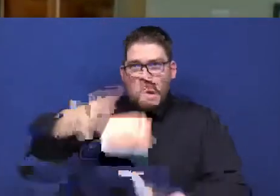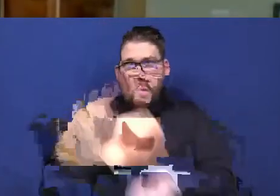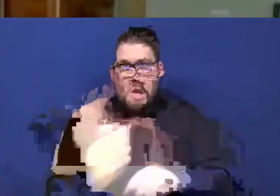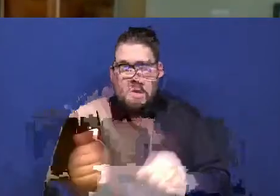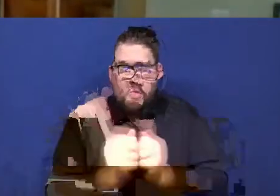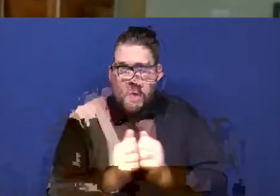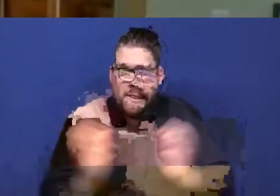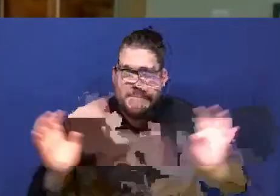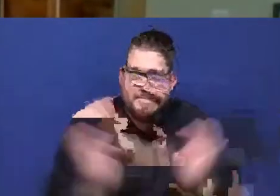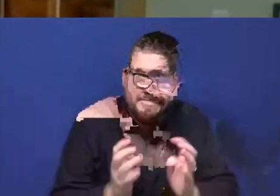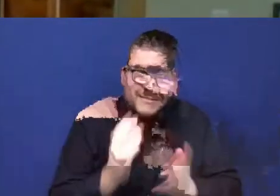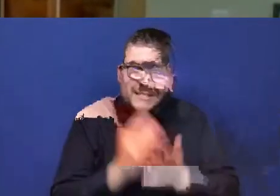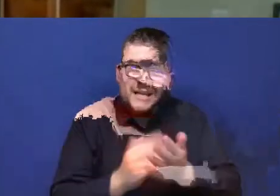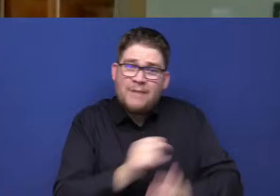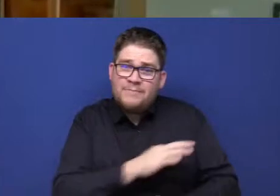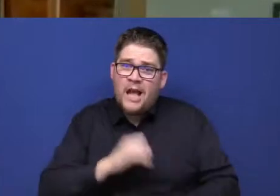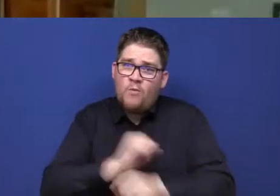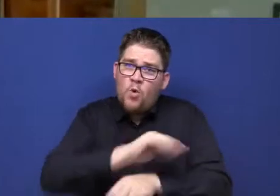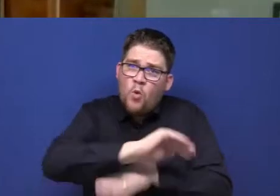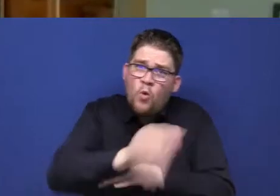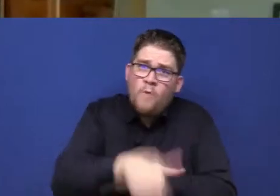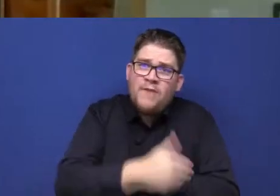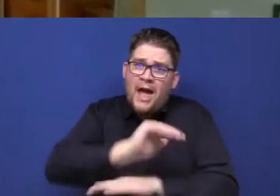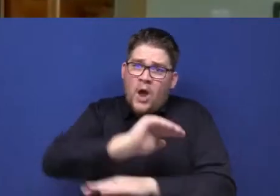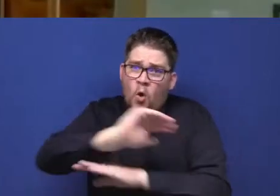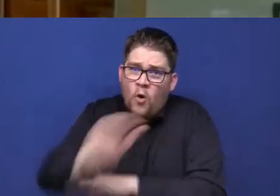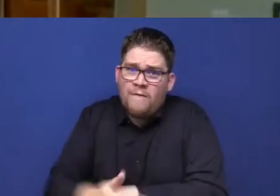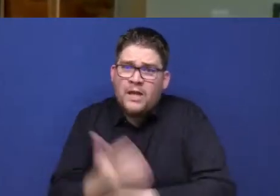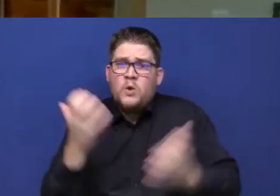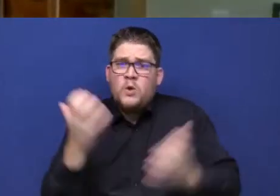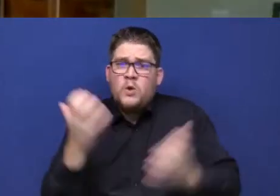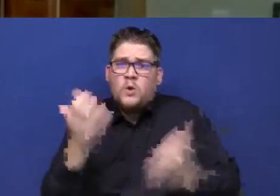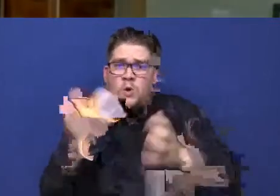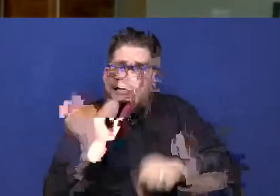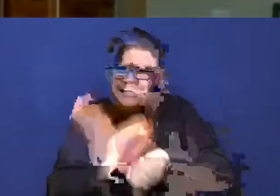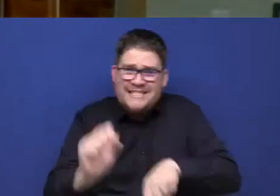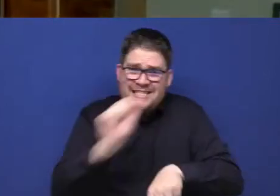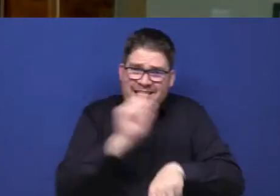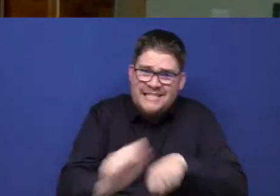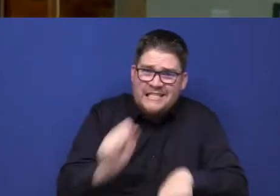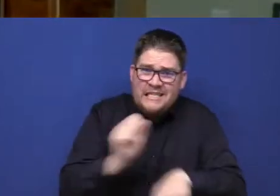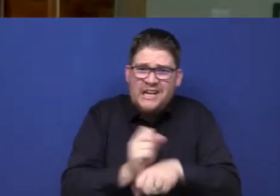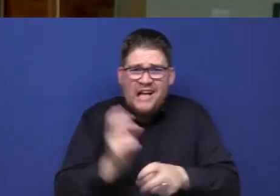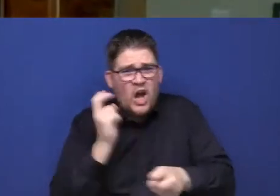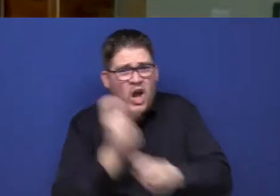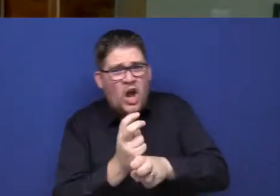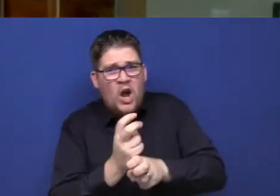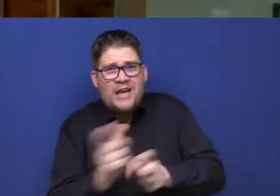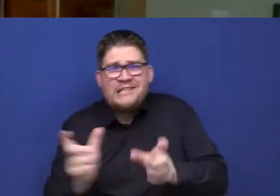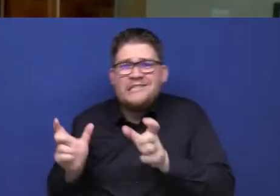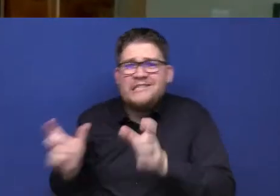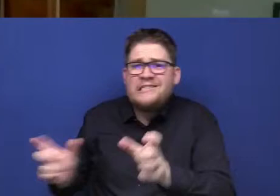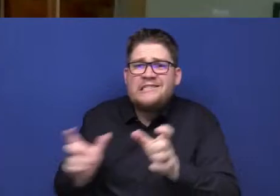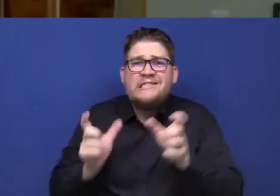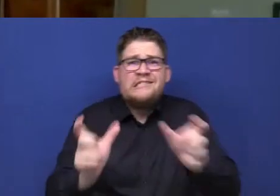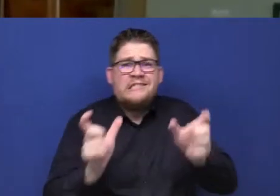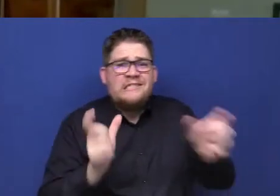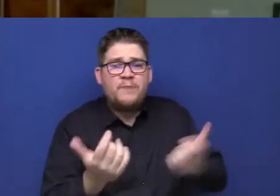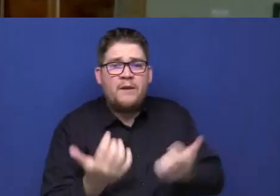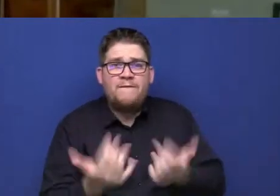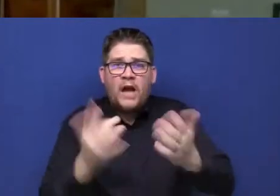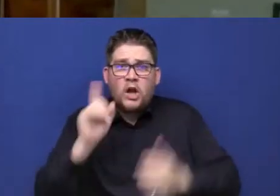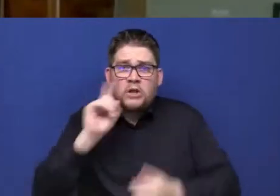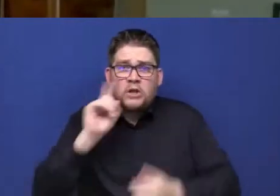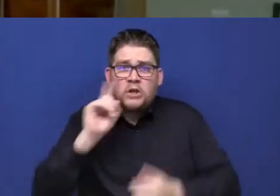of our people out there. And that's one that I wanted to just sort of jump in here and just say that was a big win. And